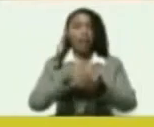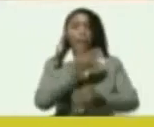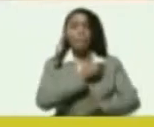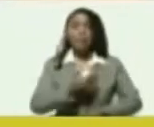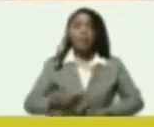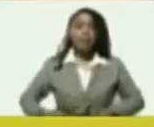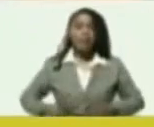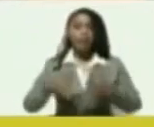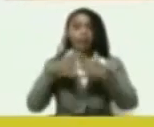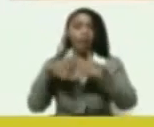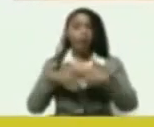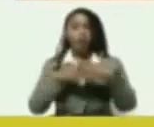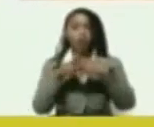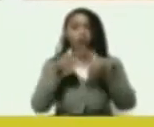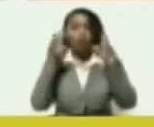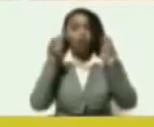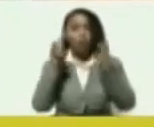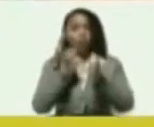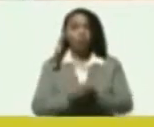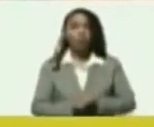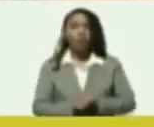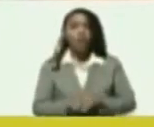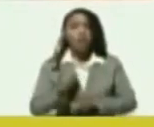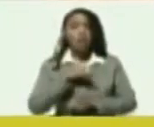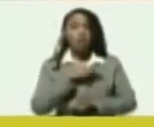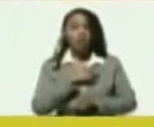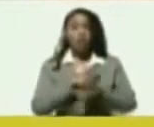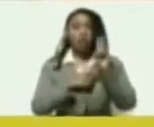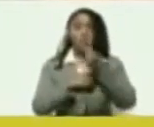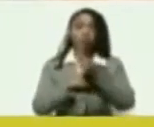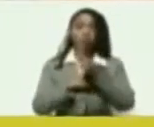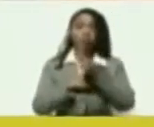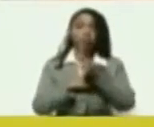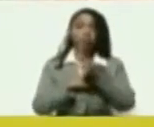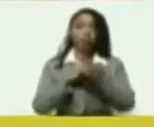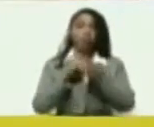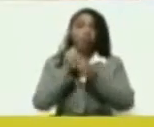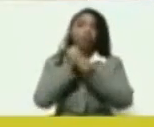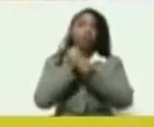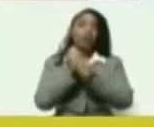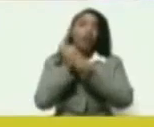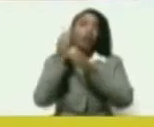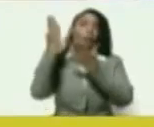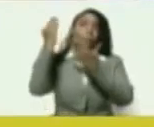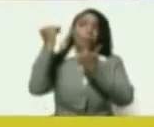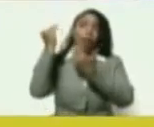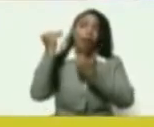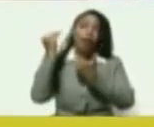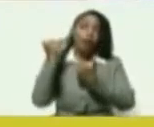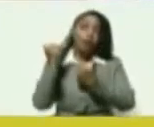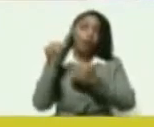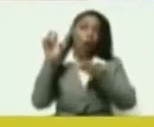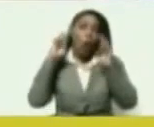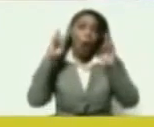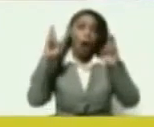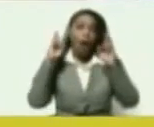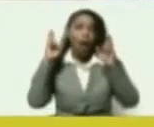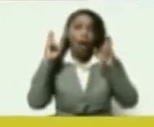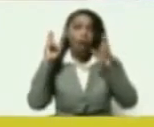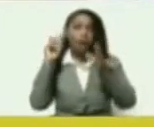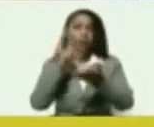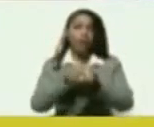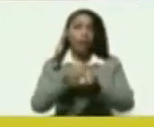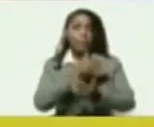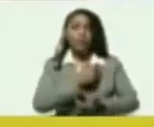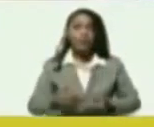a year ago, people applauded Biden's arrival, and we declared hopeful that Joe